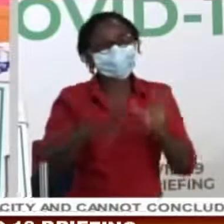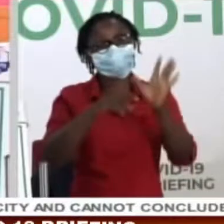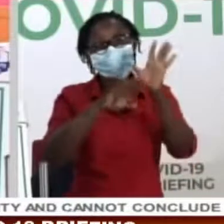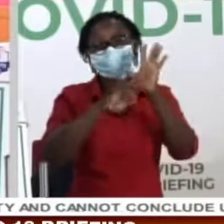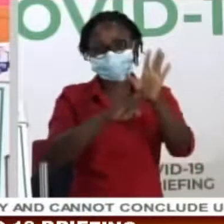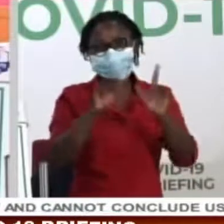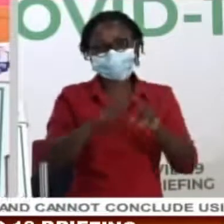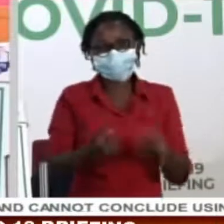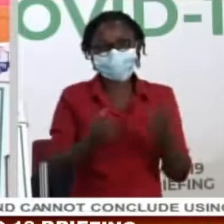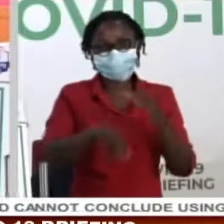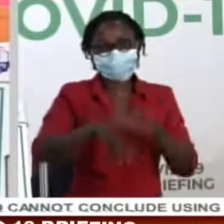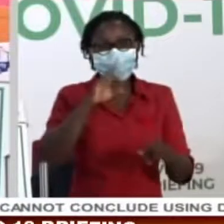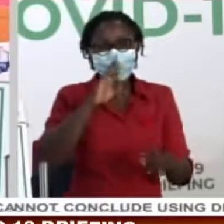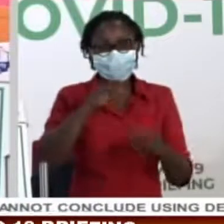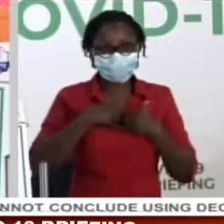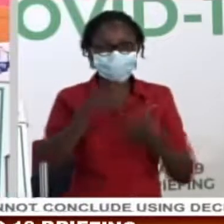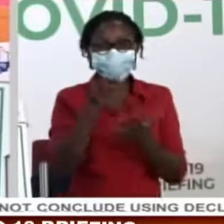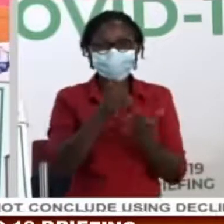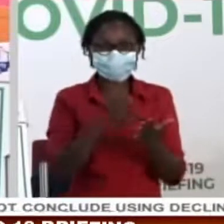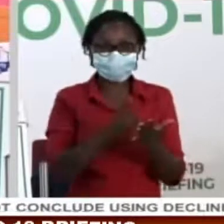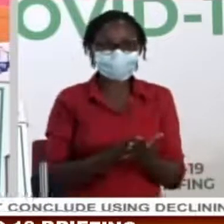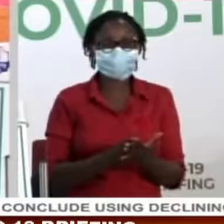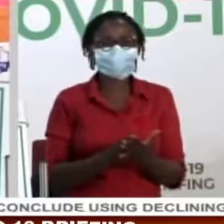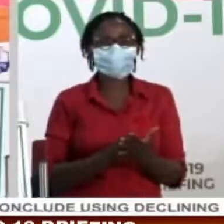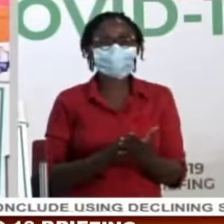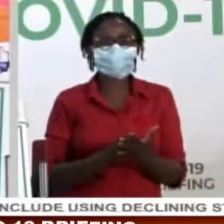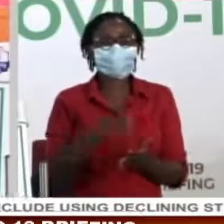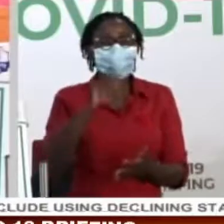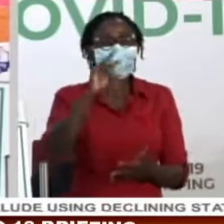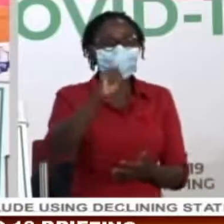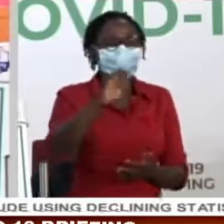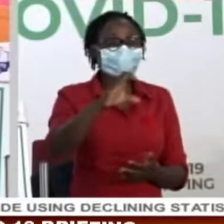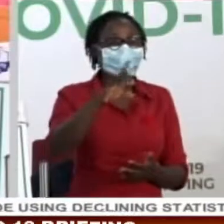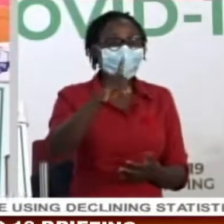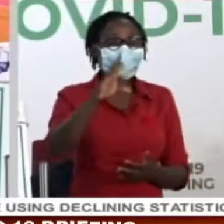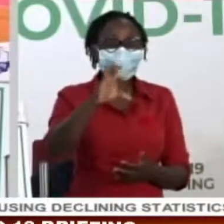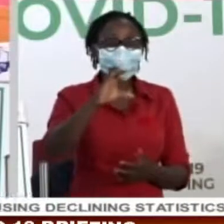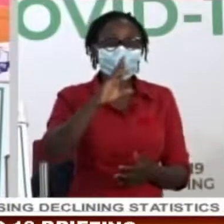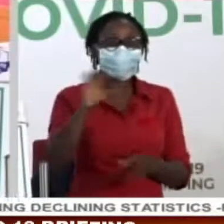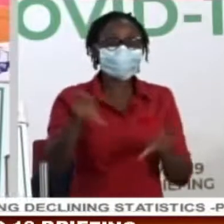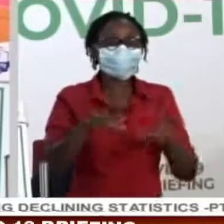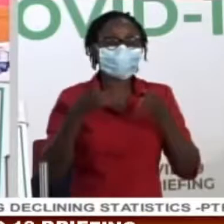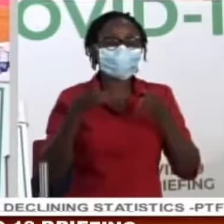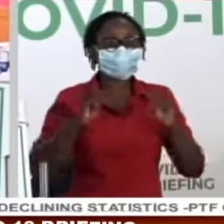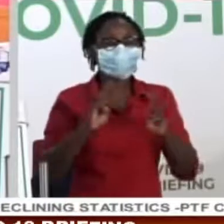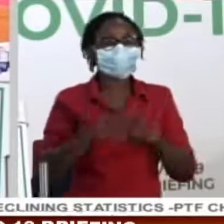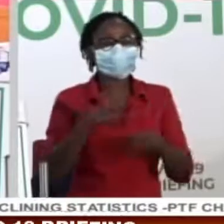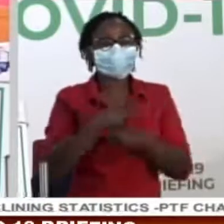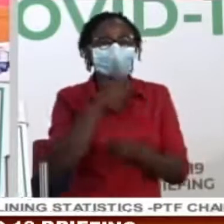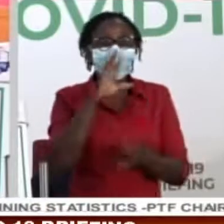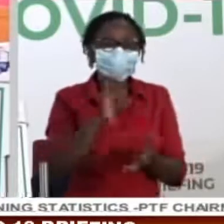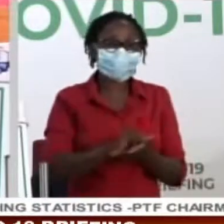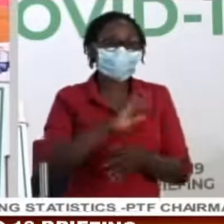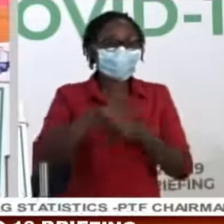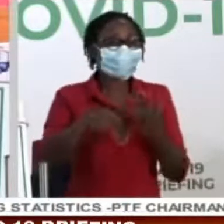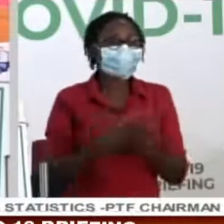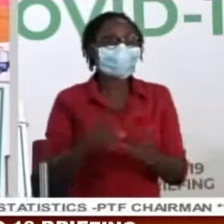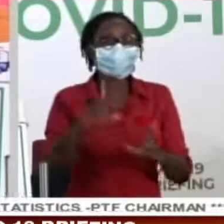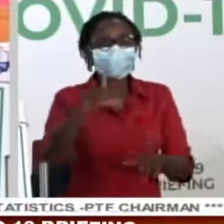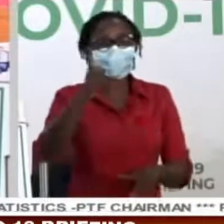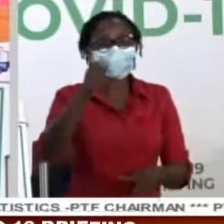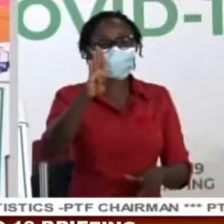discussed. NCDC is also making good efforts to ensure that all laboratories in our network